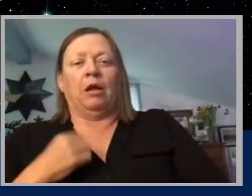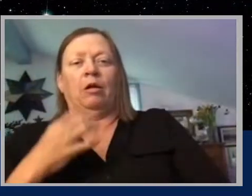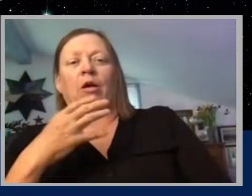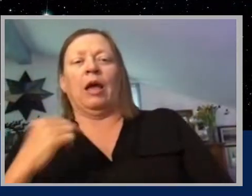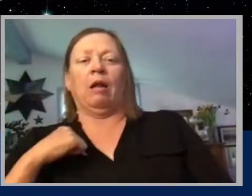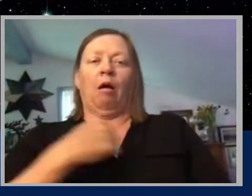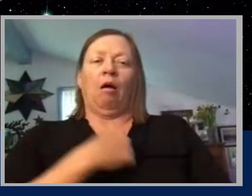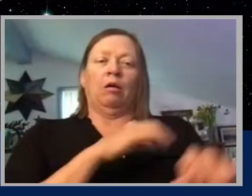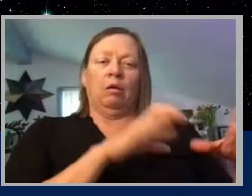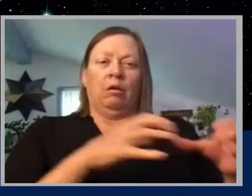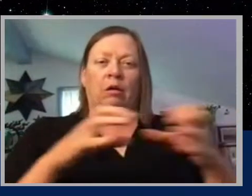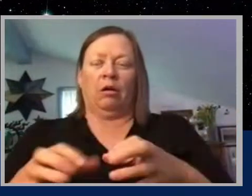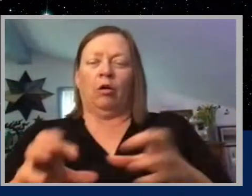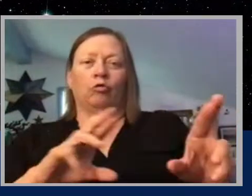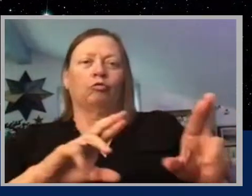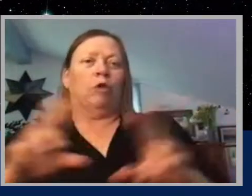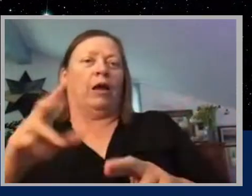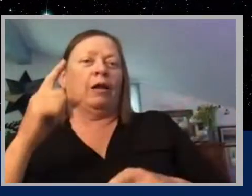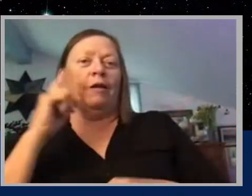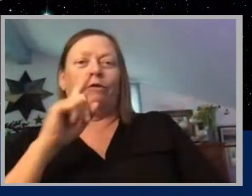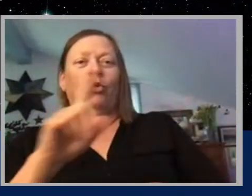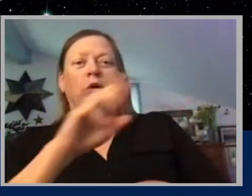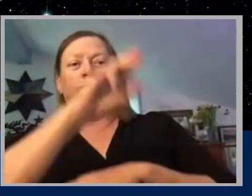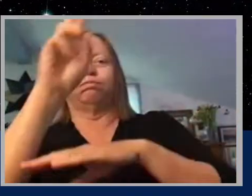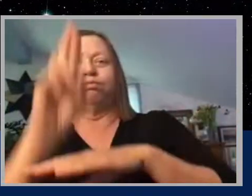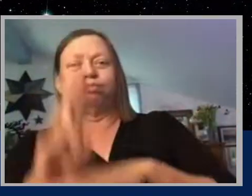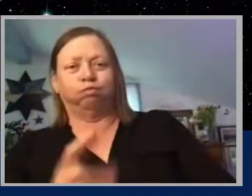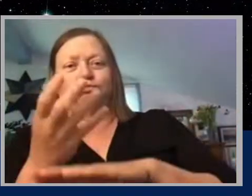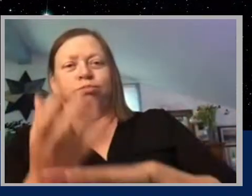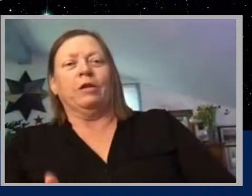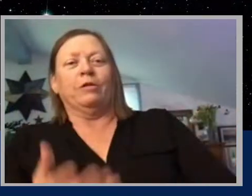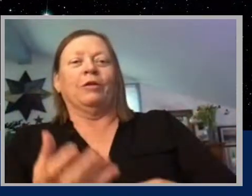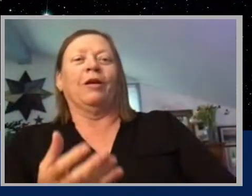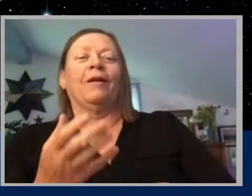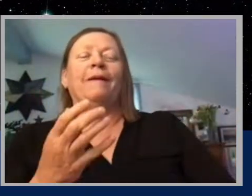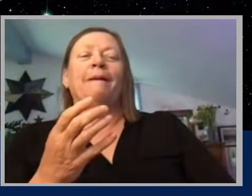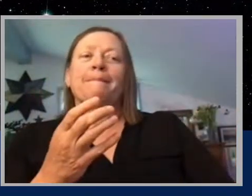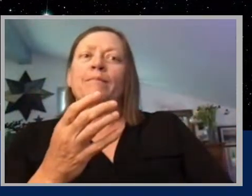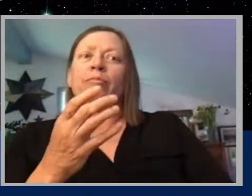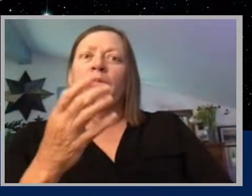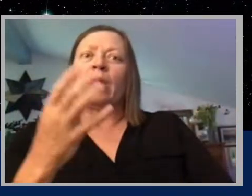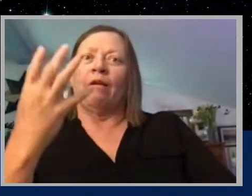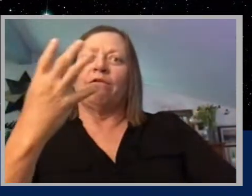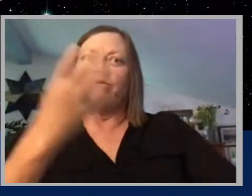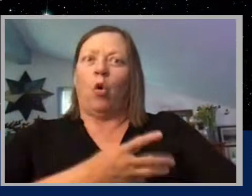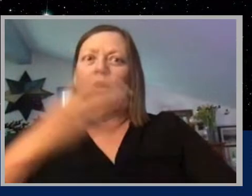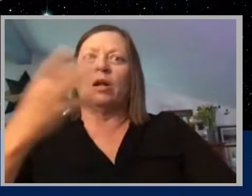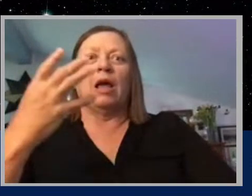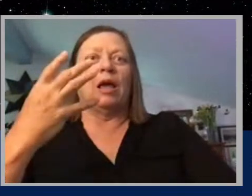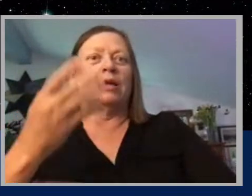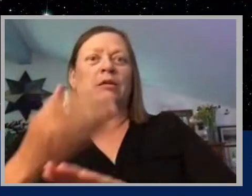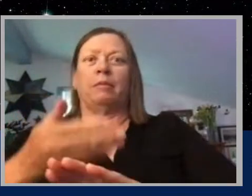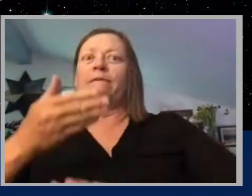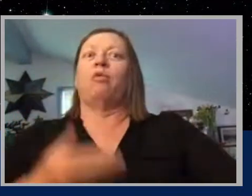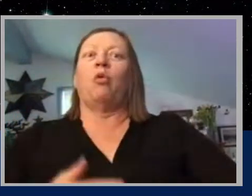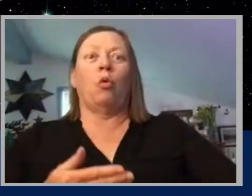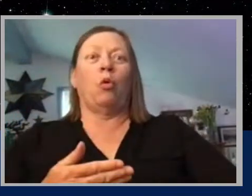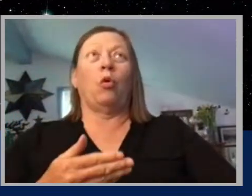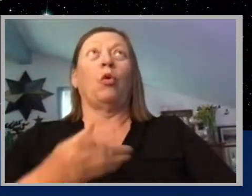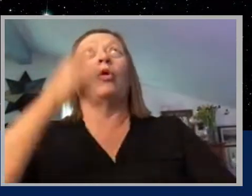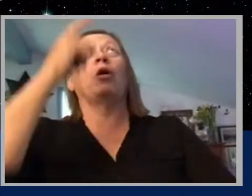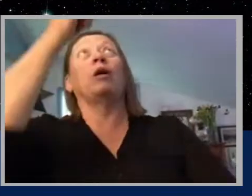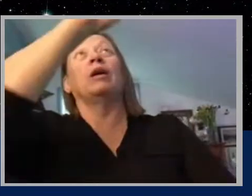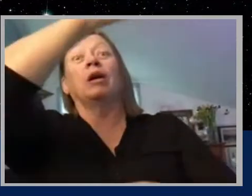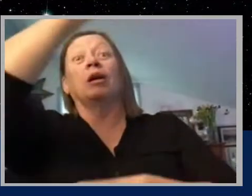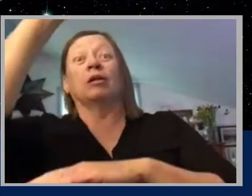day of splashdown. So we actually spent a good 4 days out before splashdown Artemis 1, and